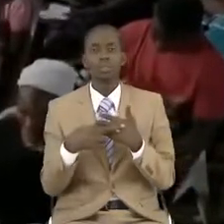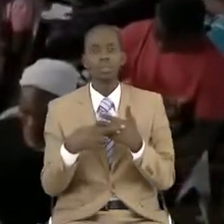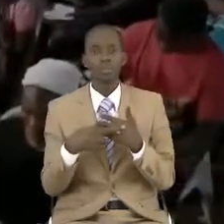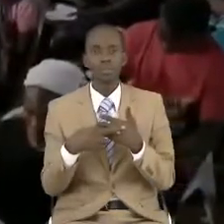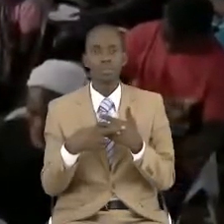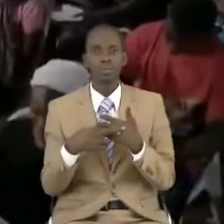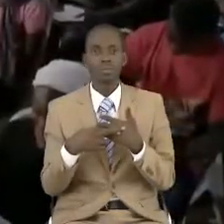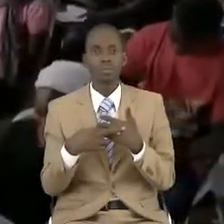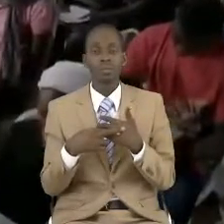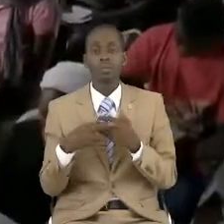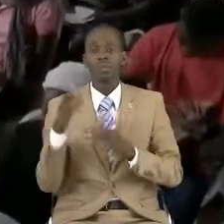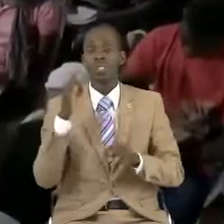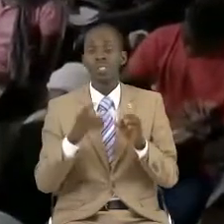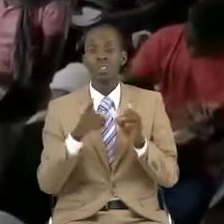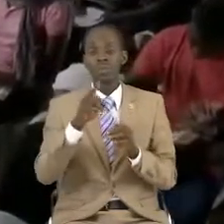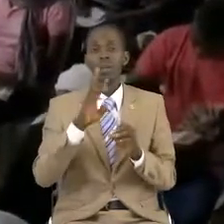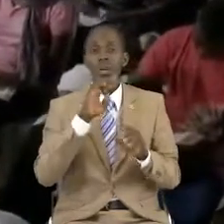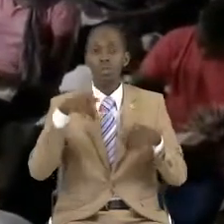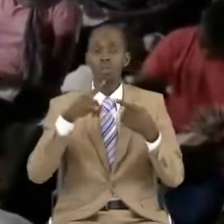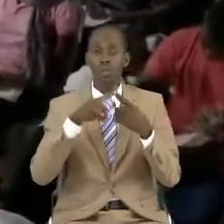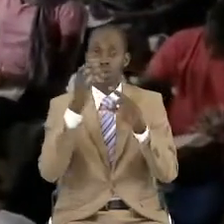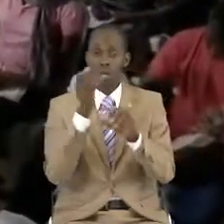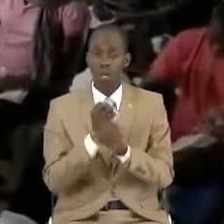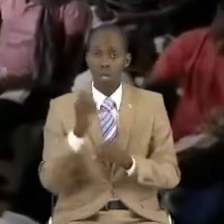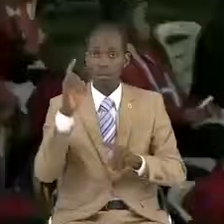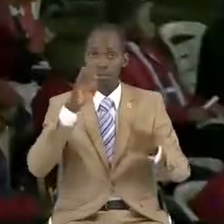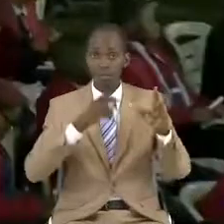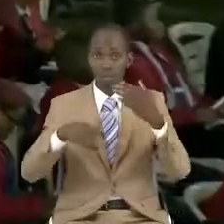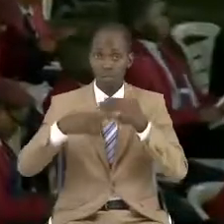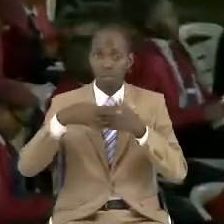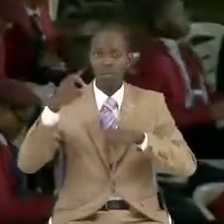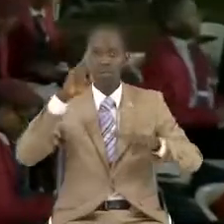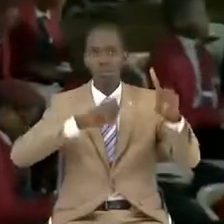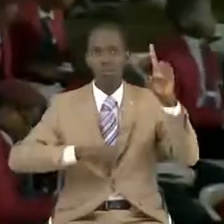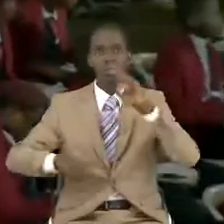if you're going to have restoration tonight shout it allow restoration